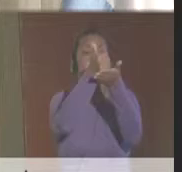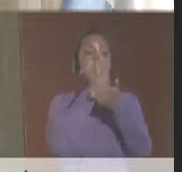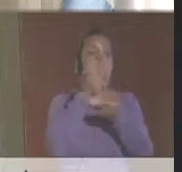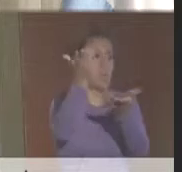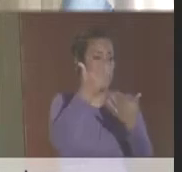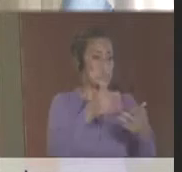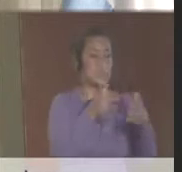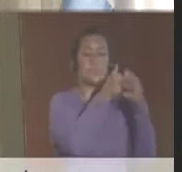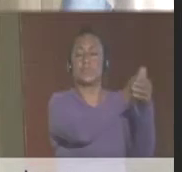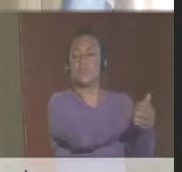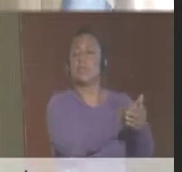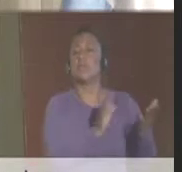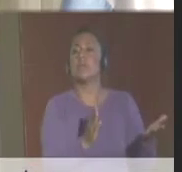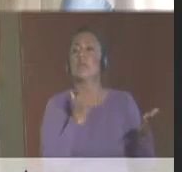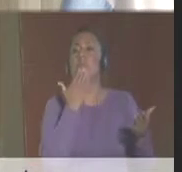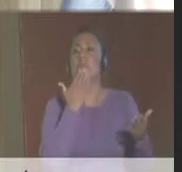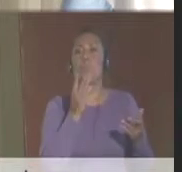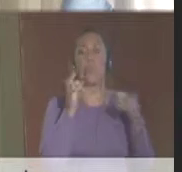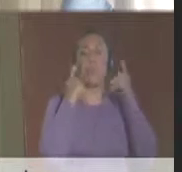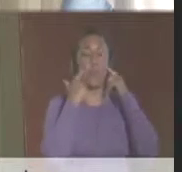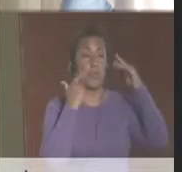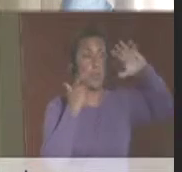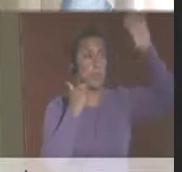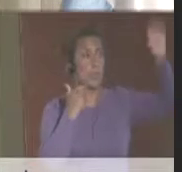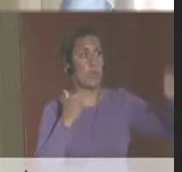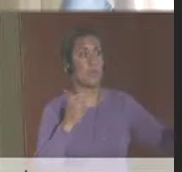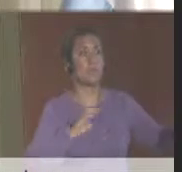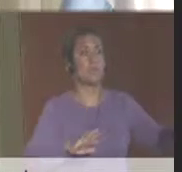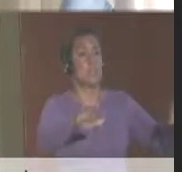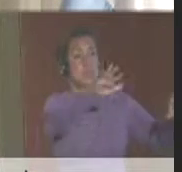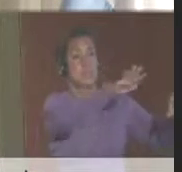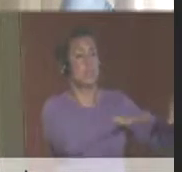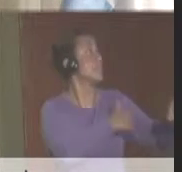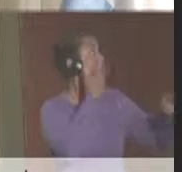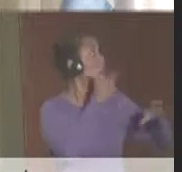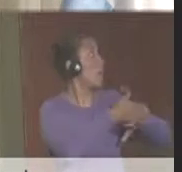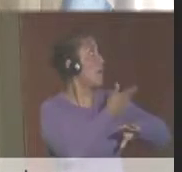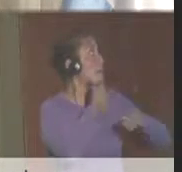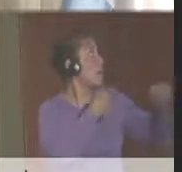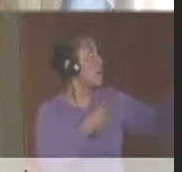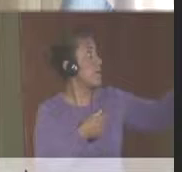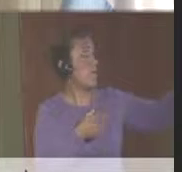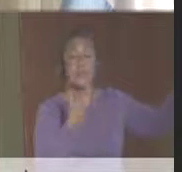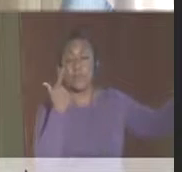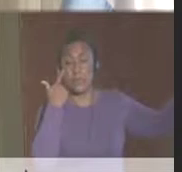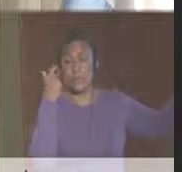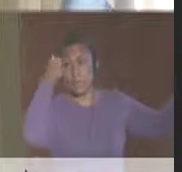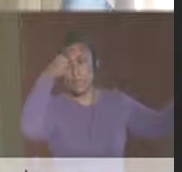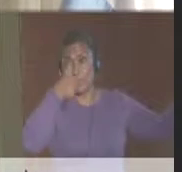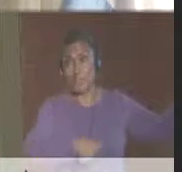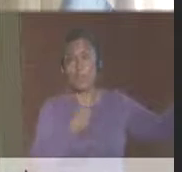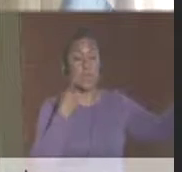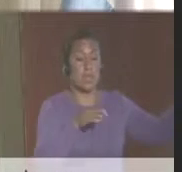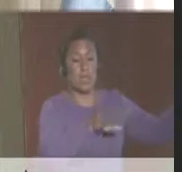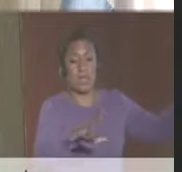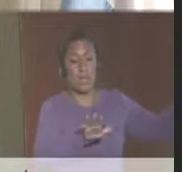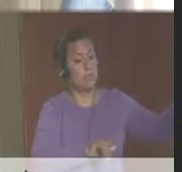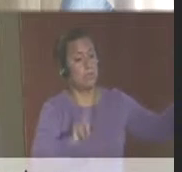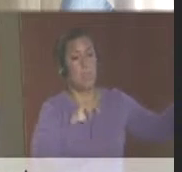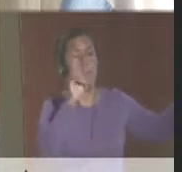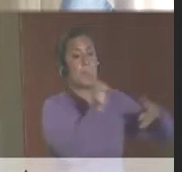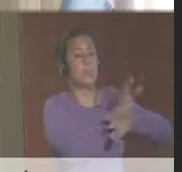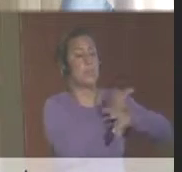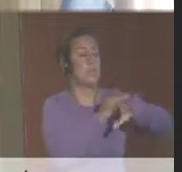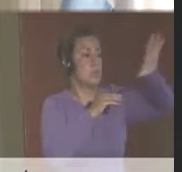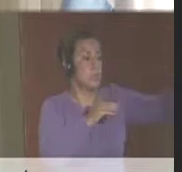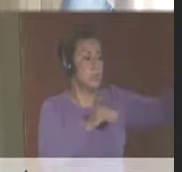and reconstruction of this kind of coastline to which I was referring earlier, in order to limit the